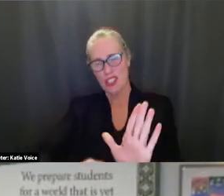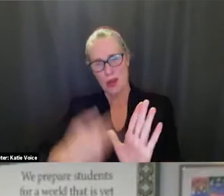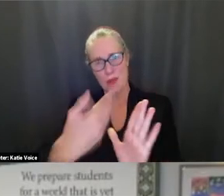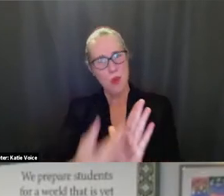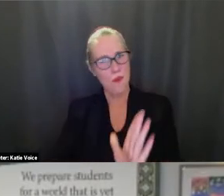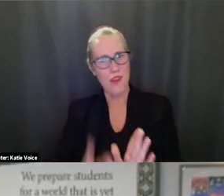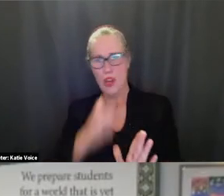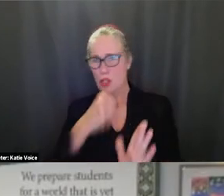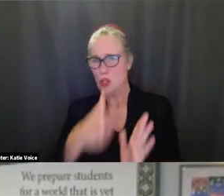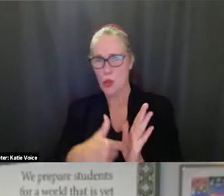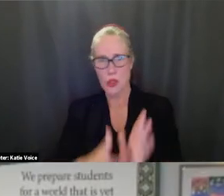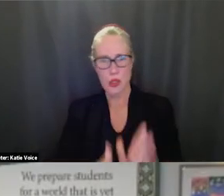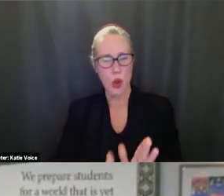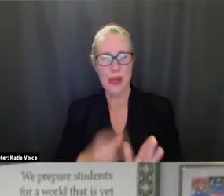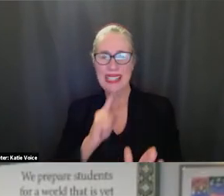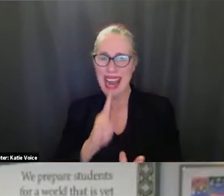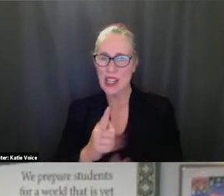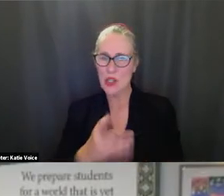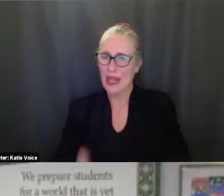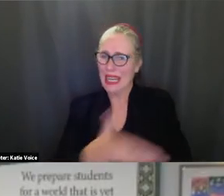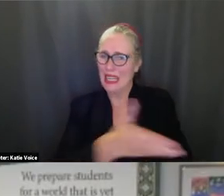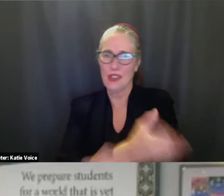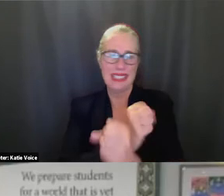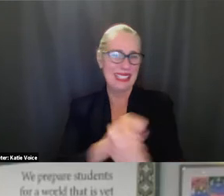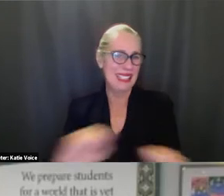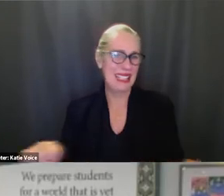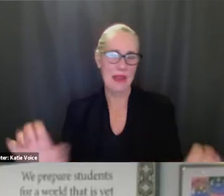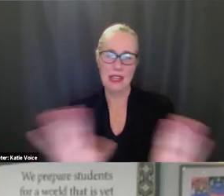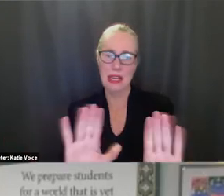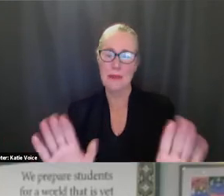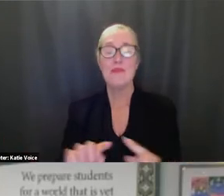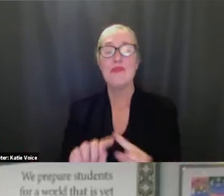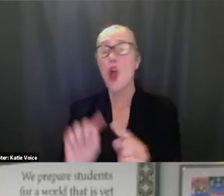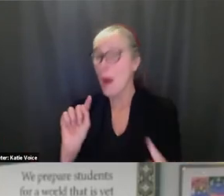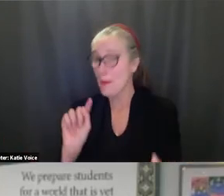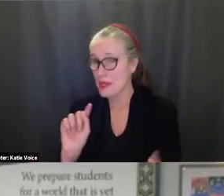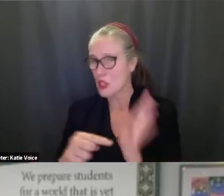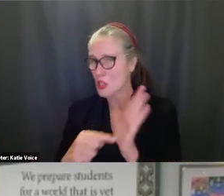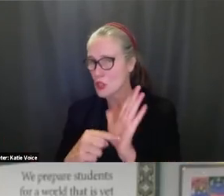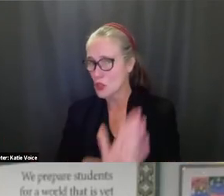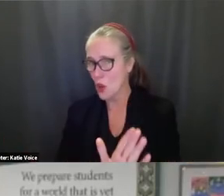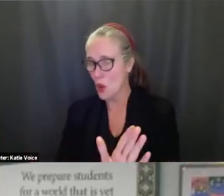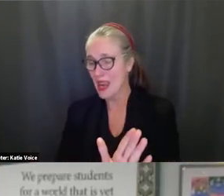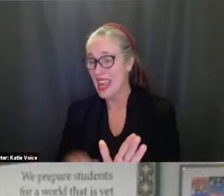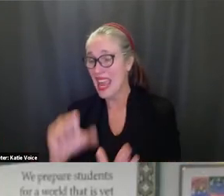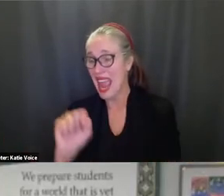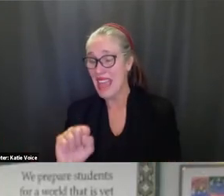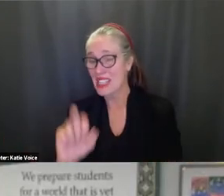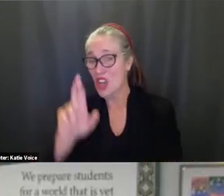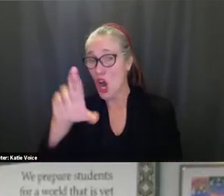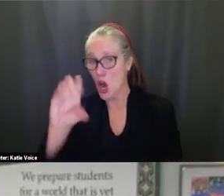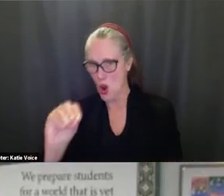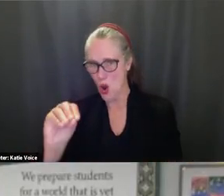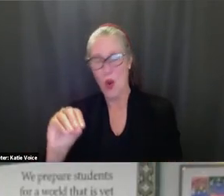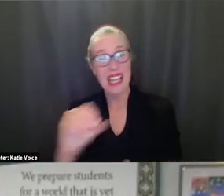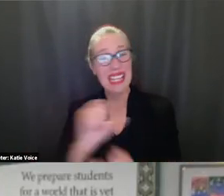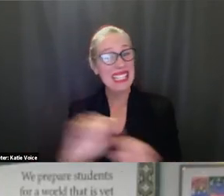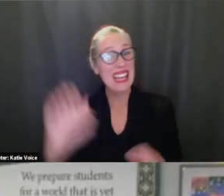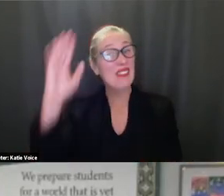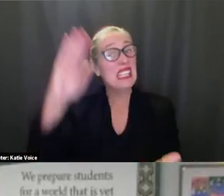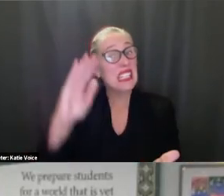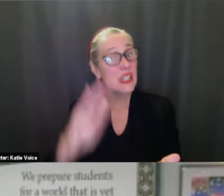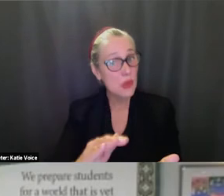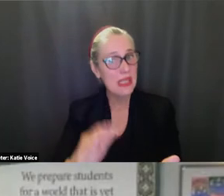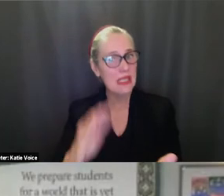not show an actual increase in safety on the contrary data show the presence of sros decreases safety for